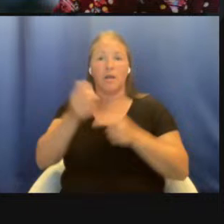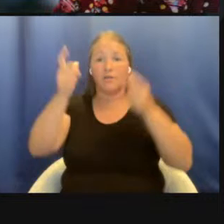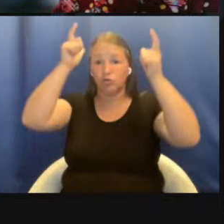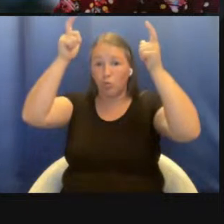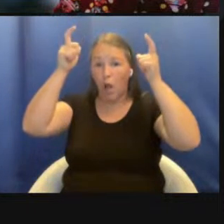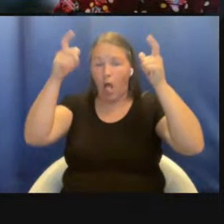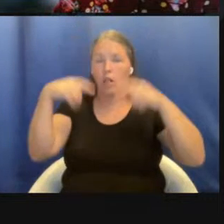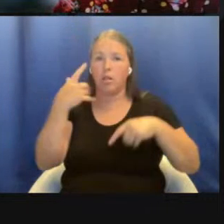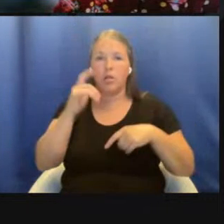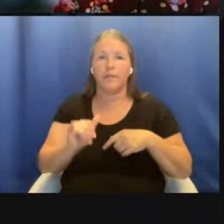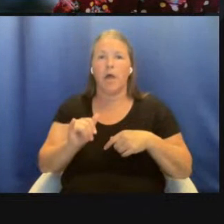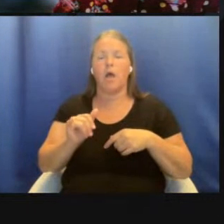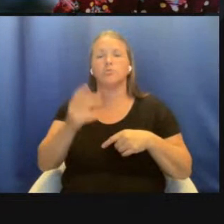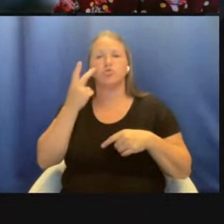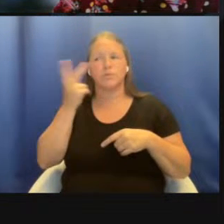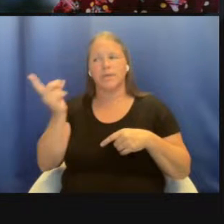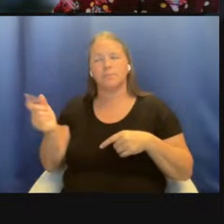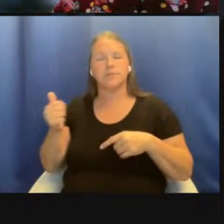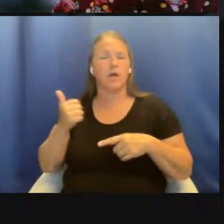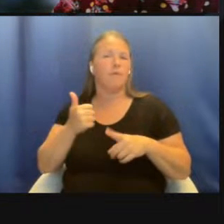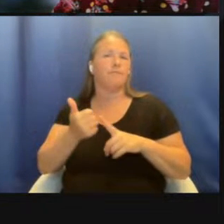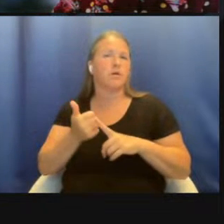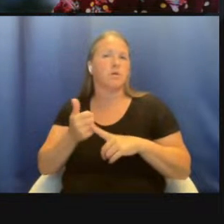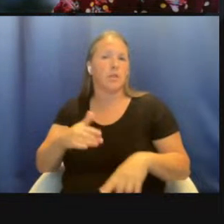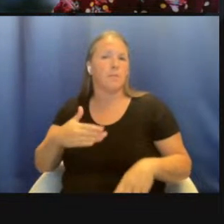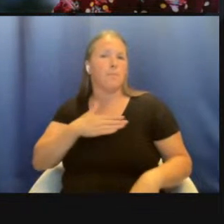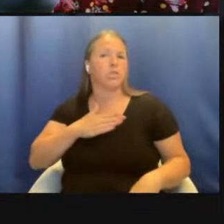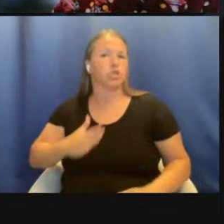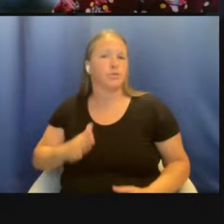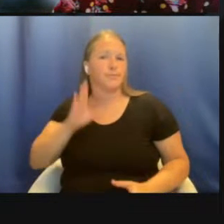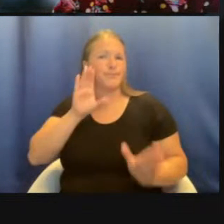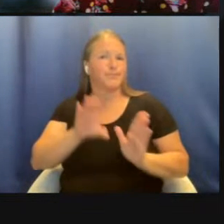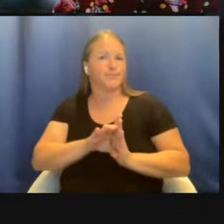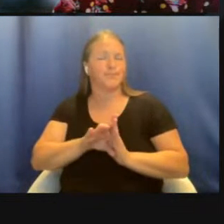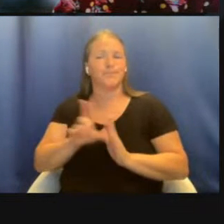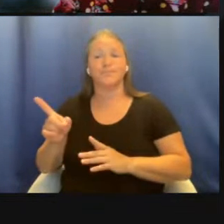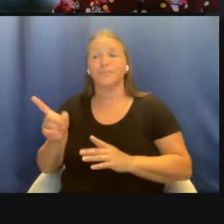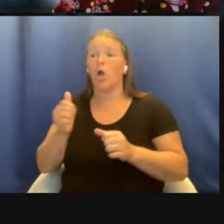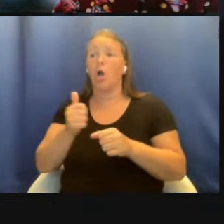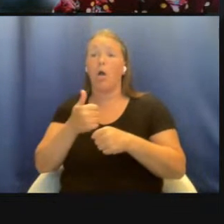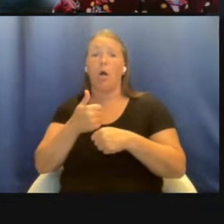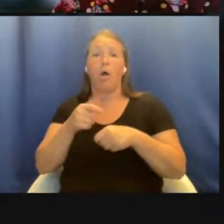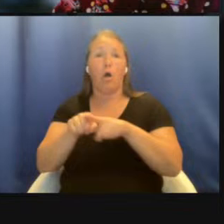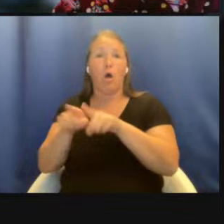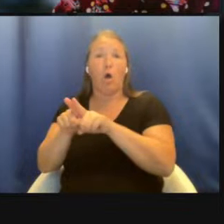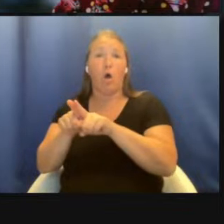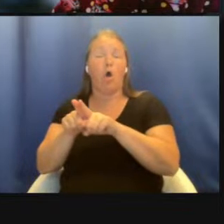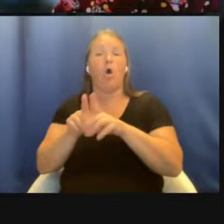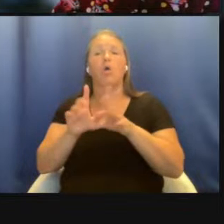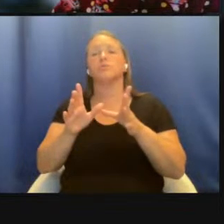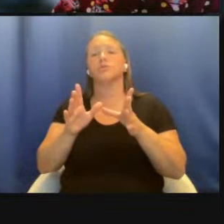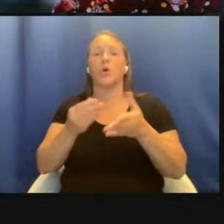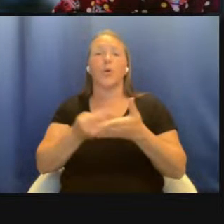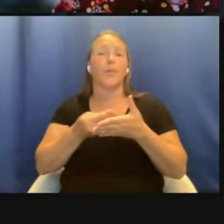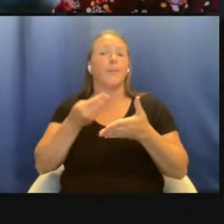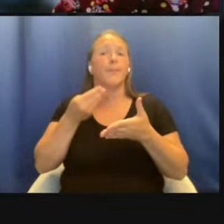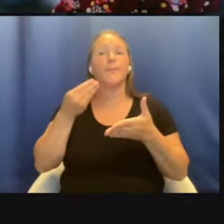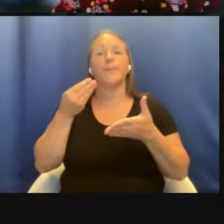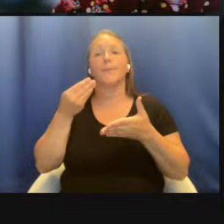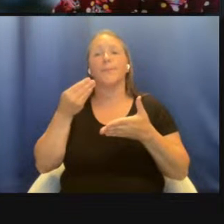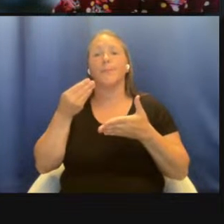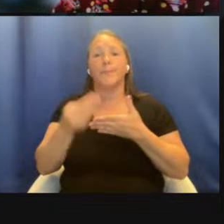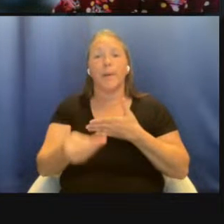himself. He commissions furniture with the Bonaparte coat of arms. Here we see the Bonaparte coat